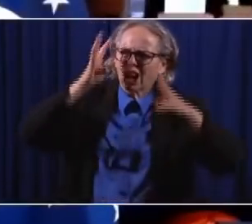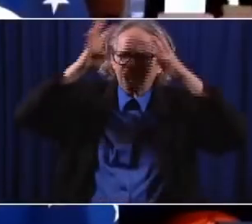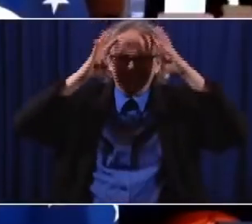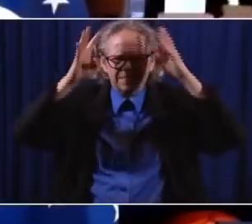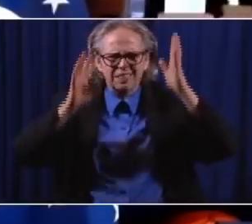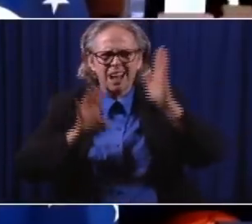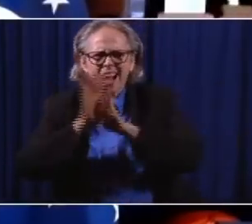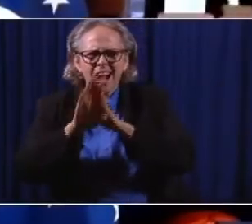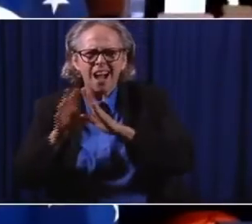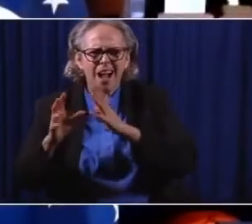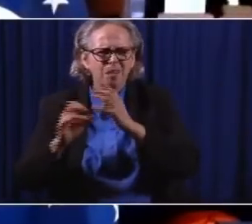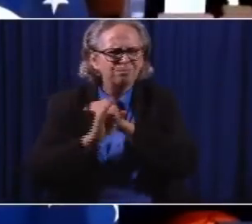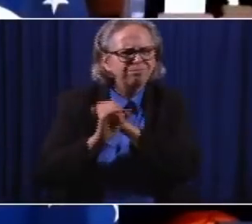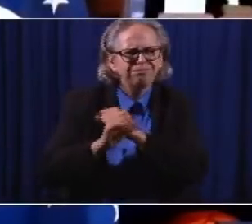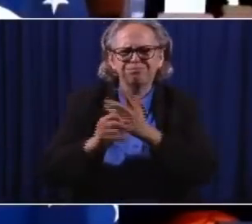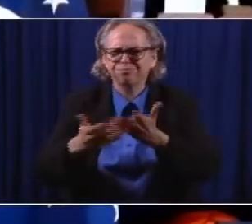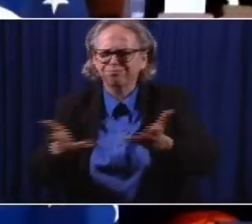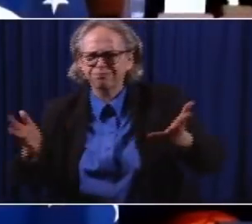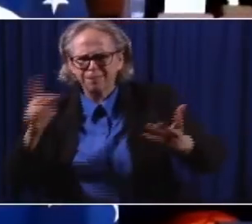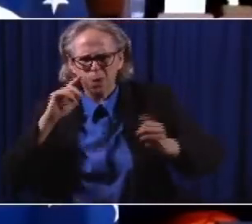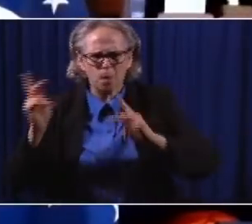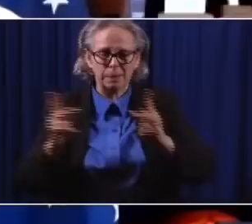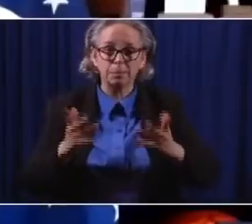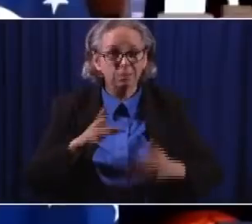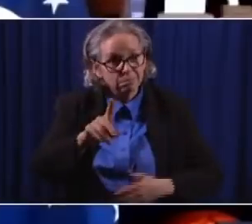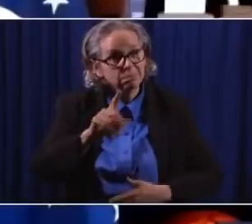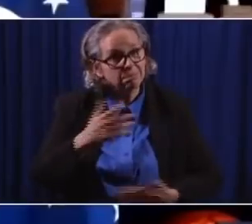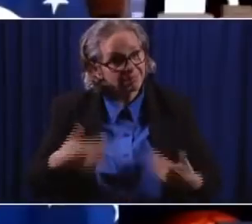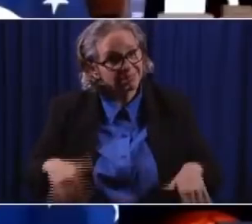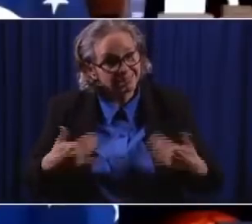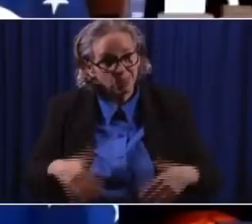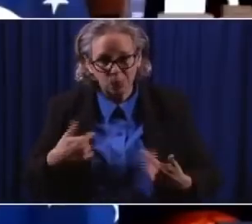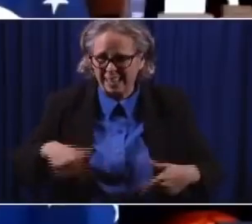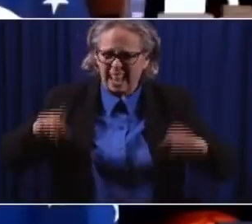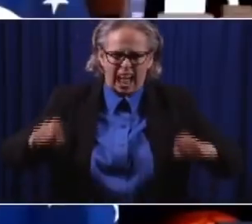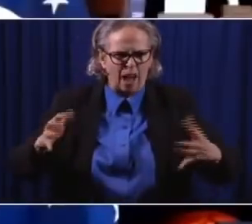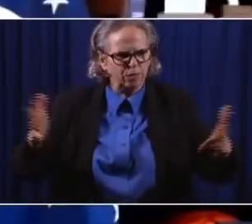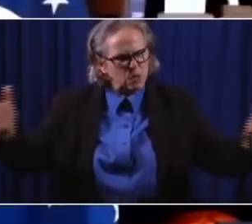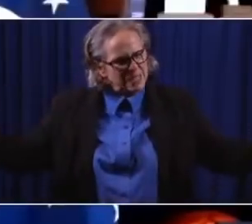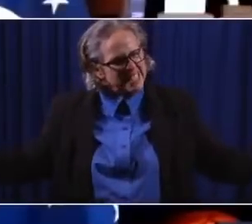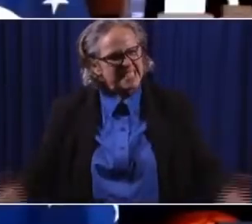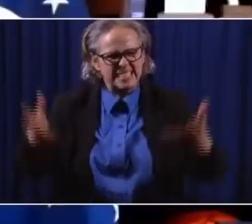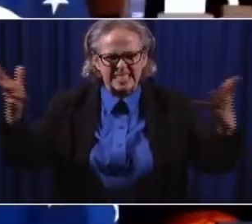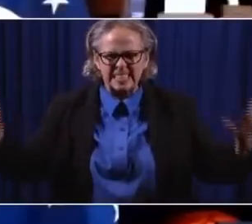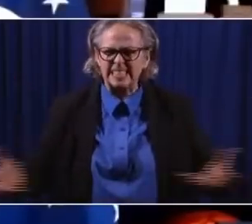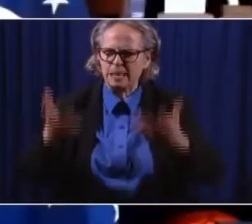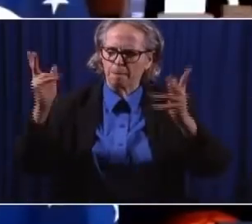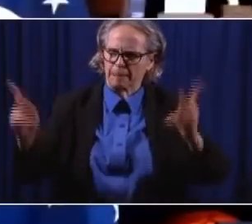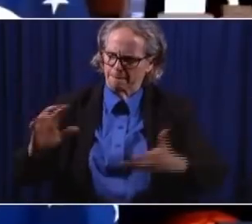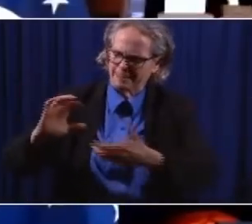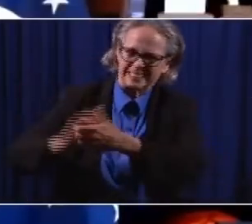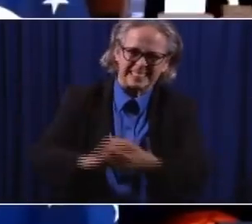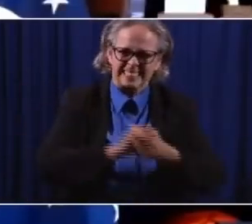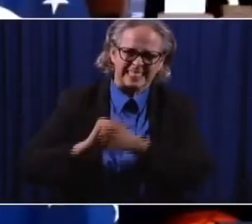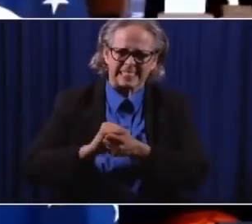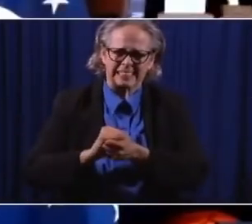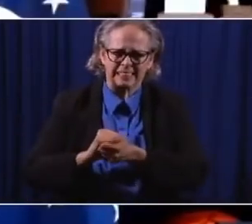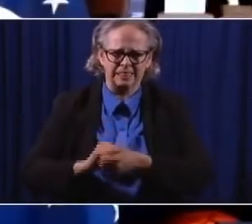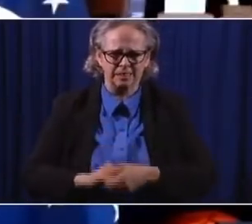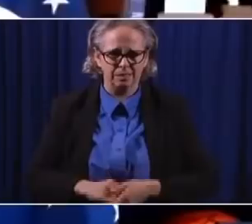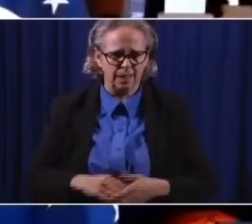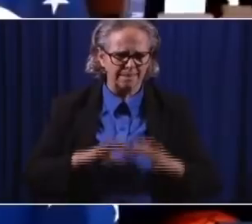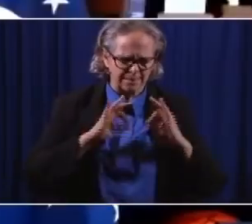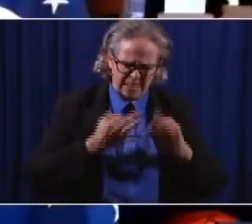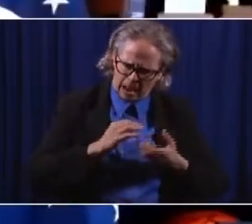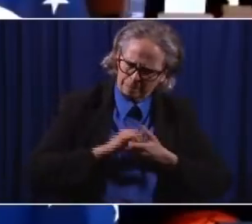level, because we do. We have to rally together in the smallest groups, as families, as communities,